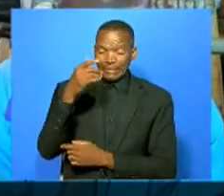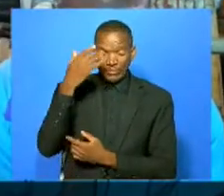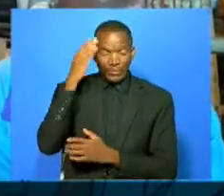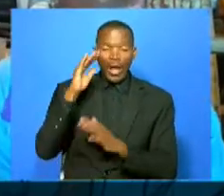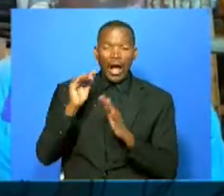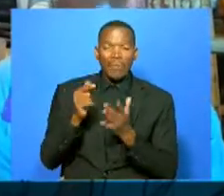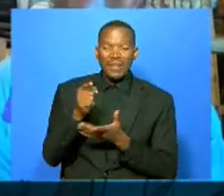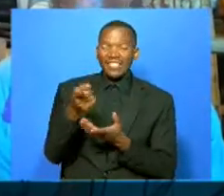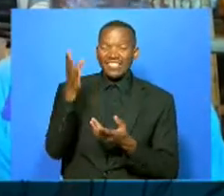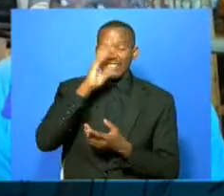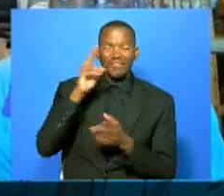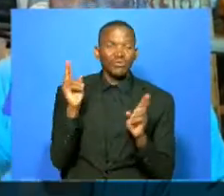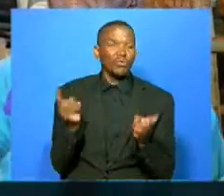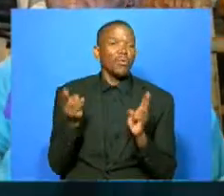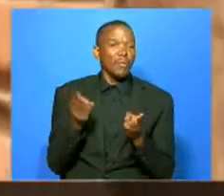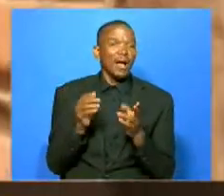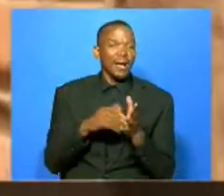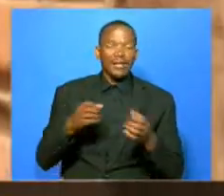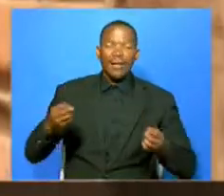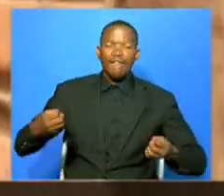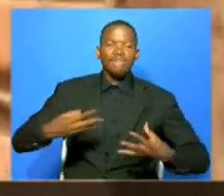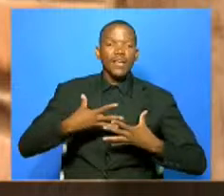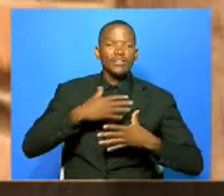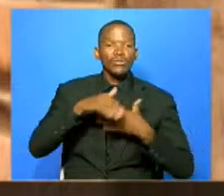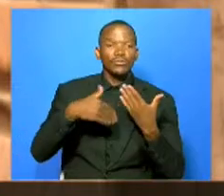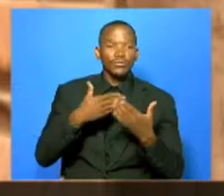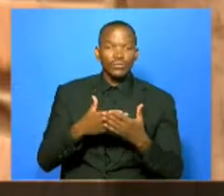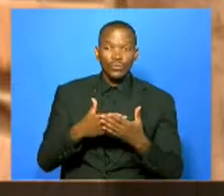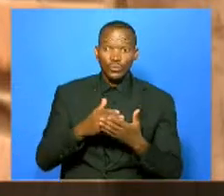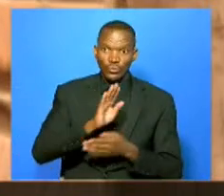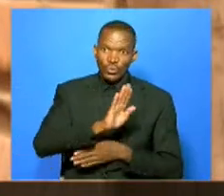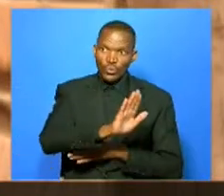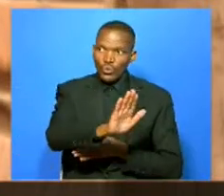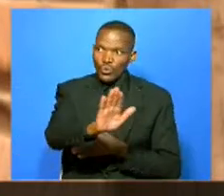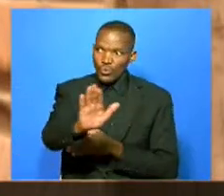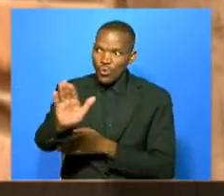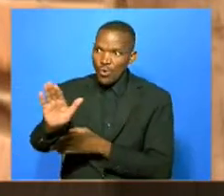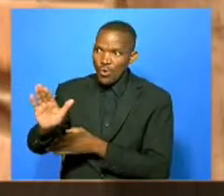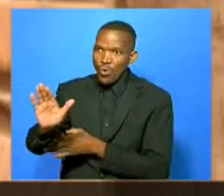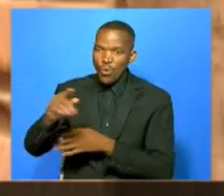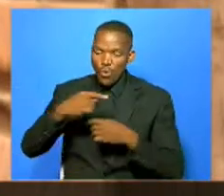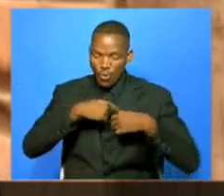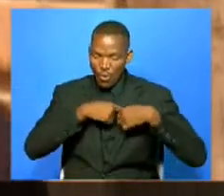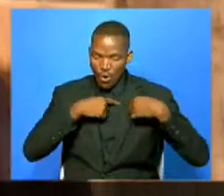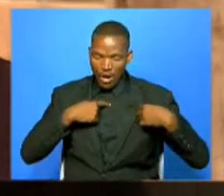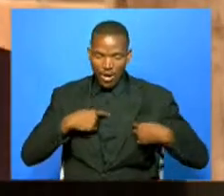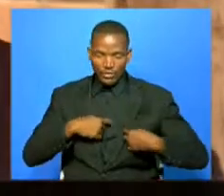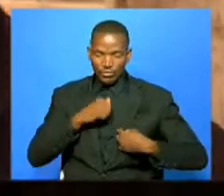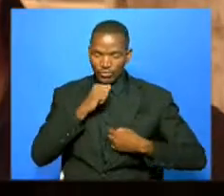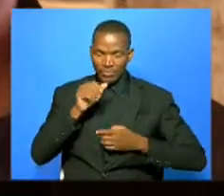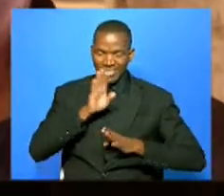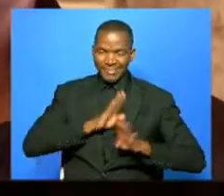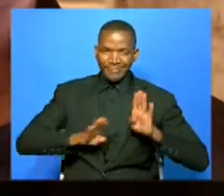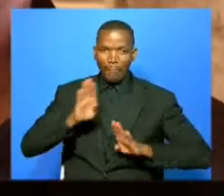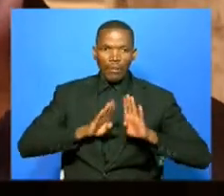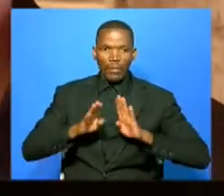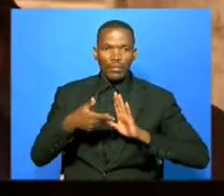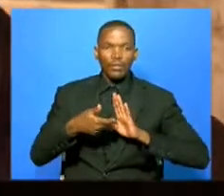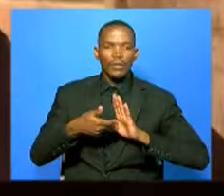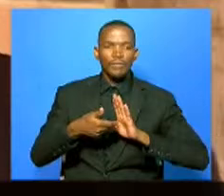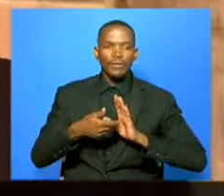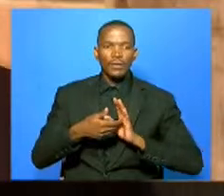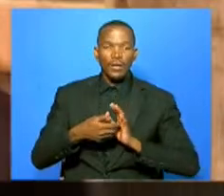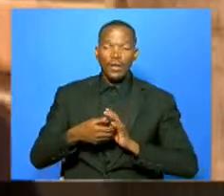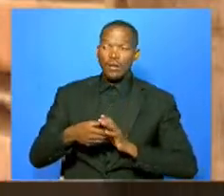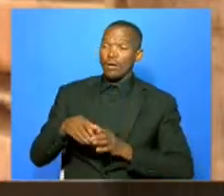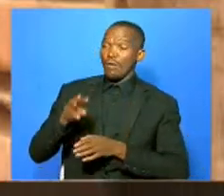ebile e ama lefatshe ka bophara. A dipelo tsa lona di se huduege. Mora Mookodi o